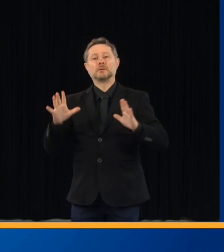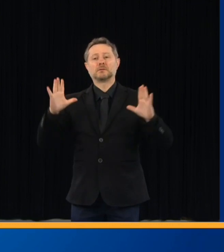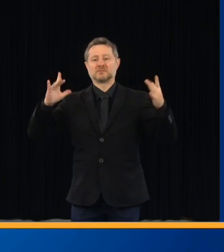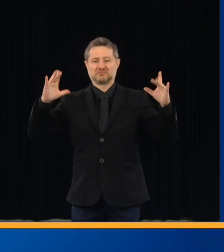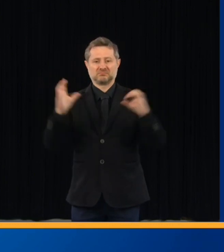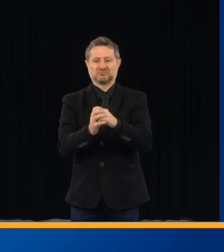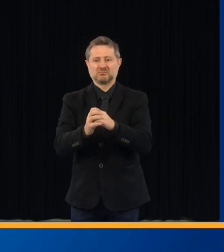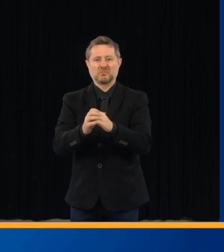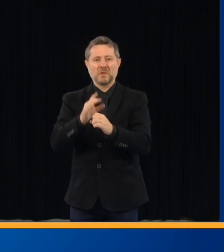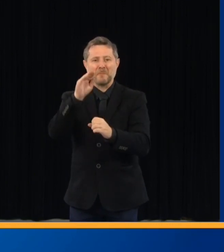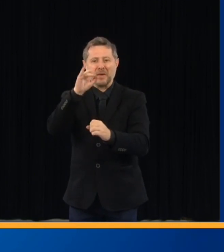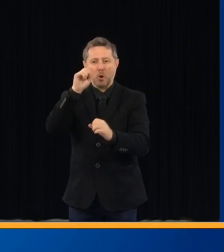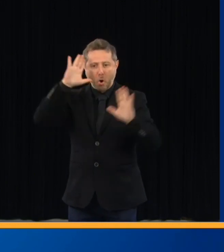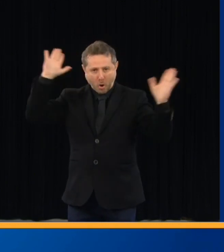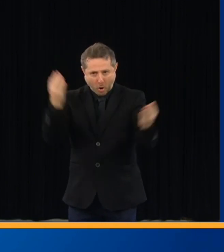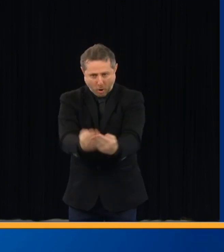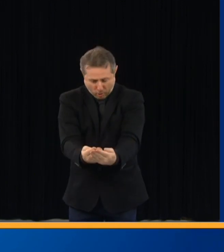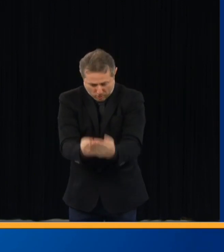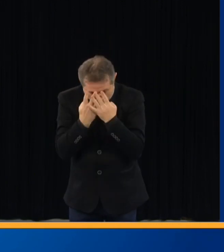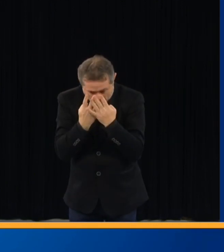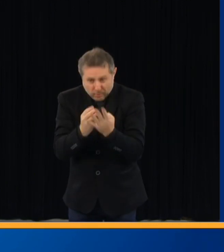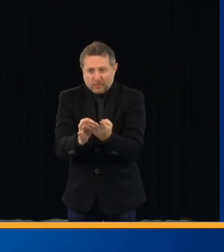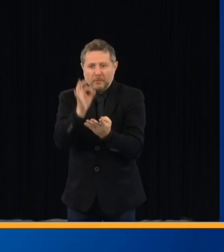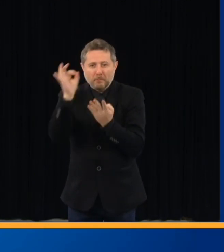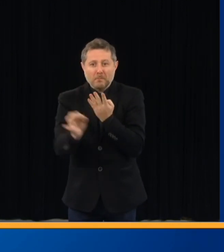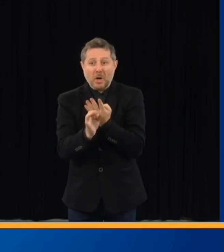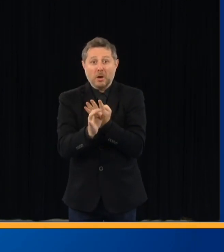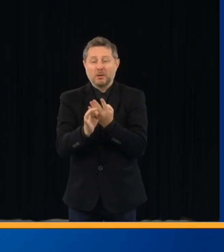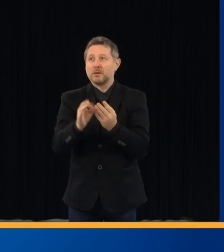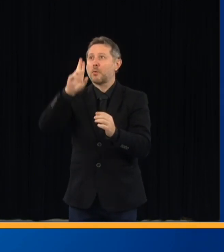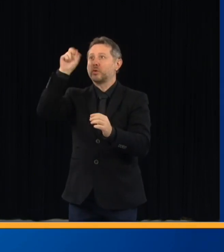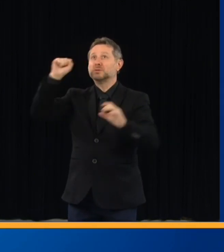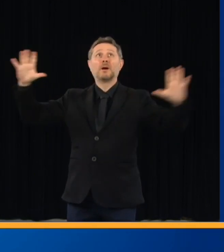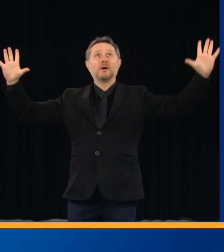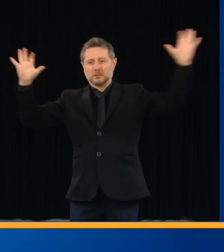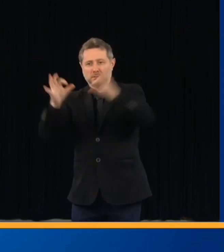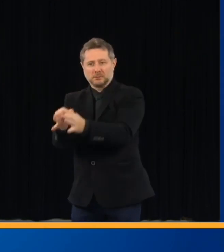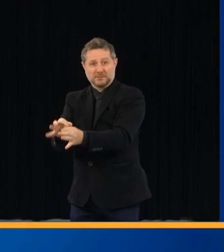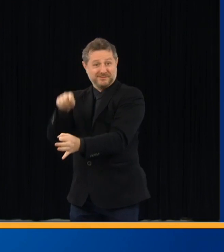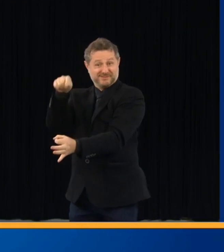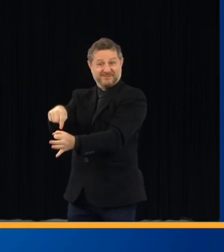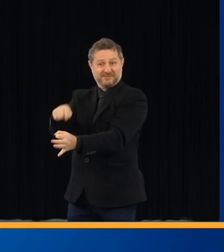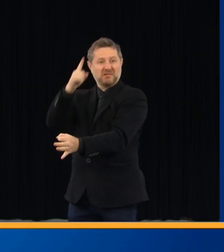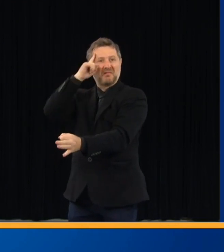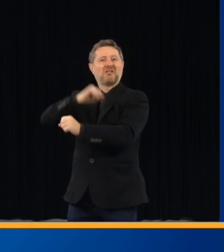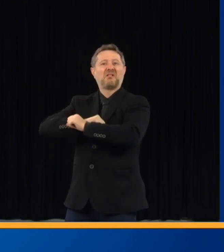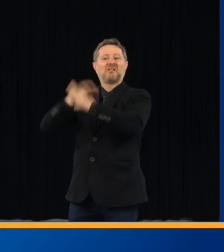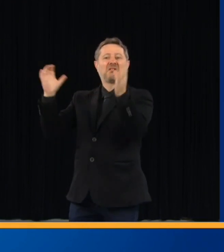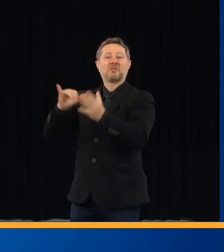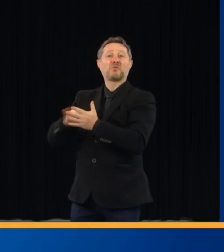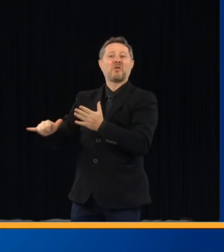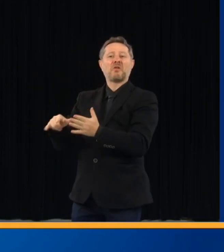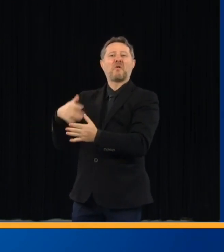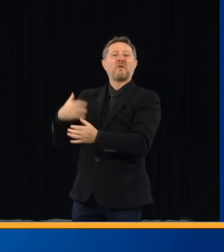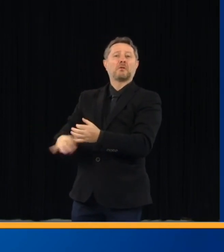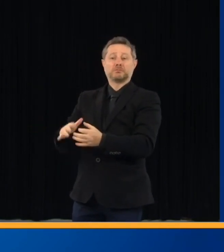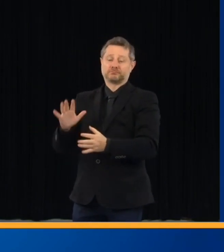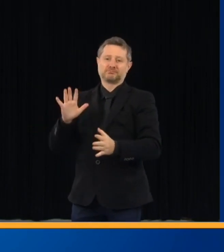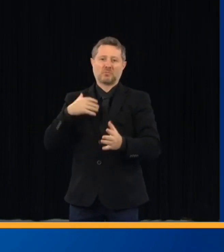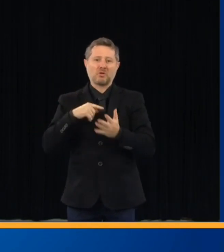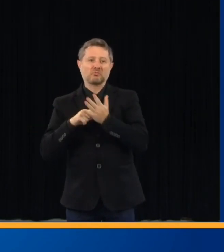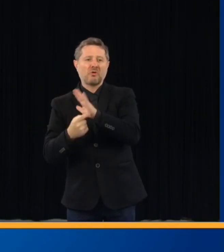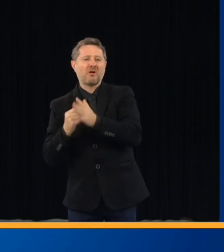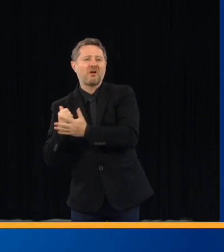of the United States. And that's why I believe it's going to be illustrative for the rest of this nation as to what's going to